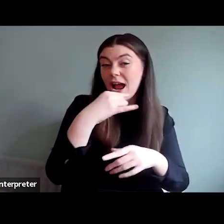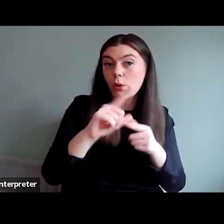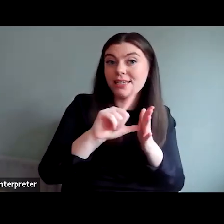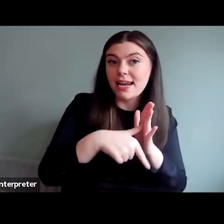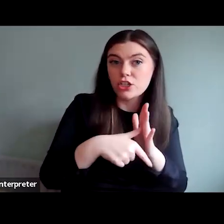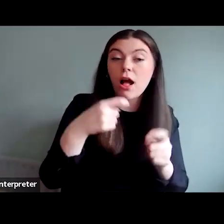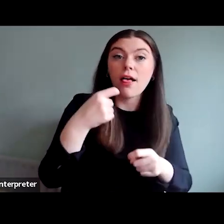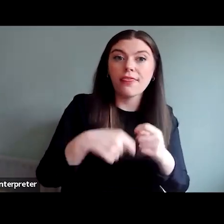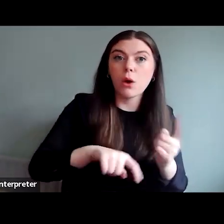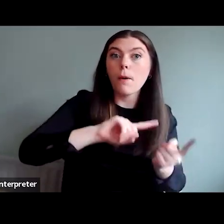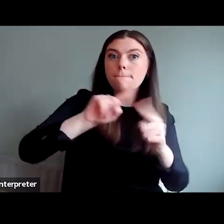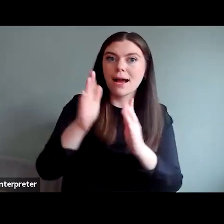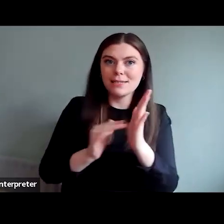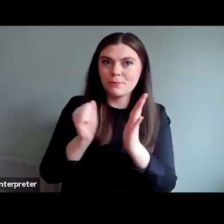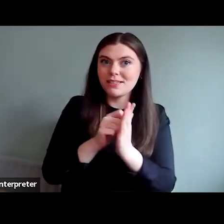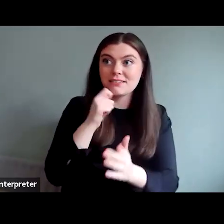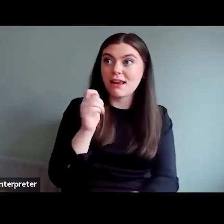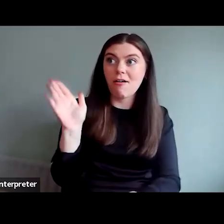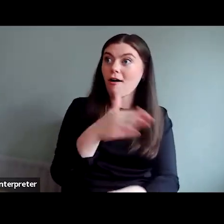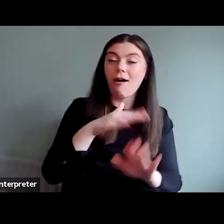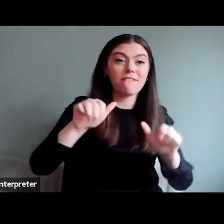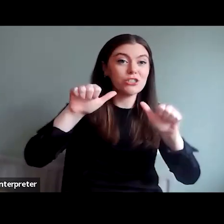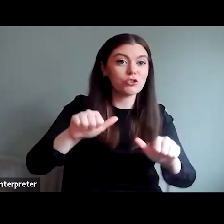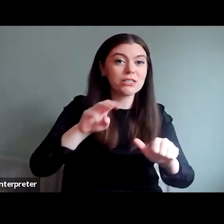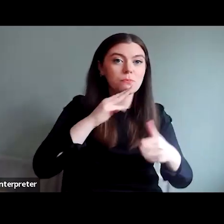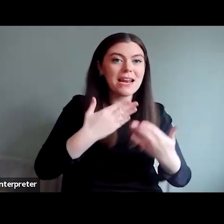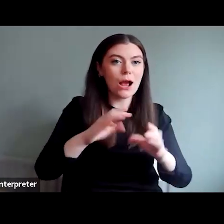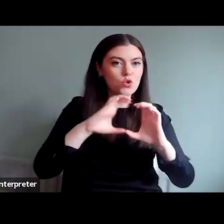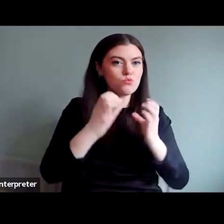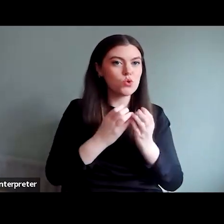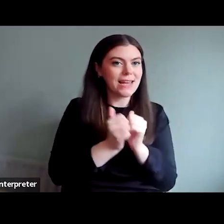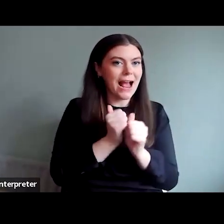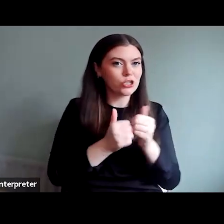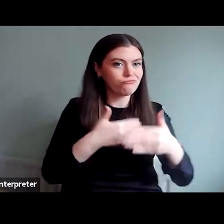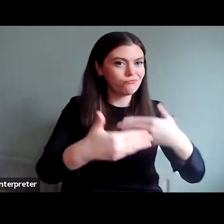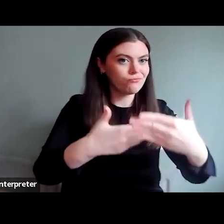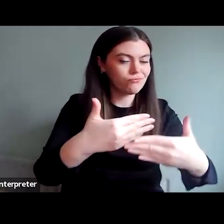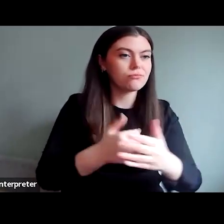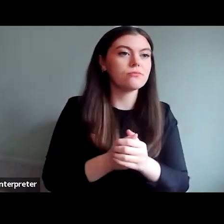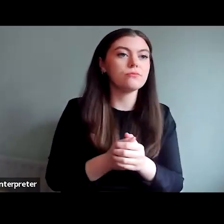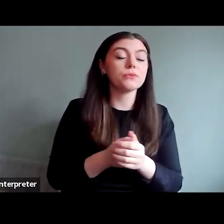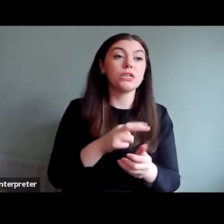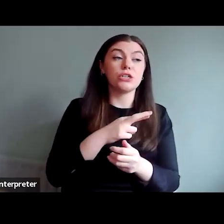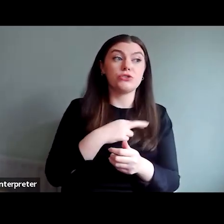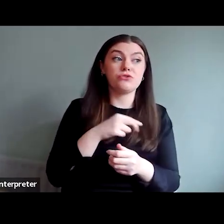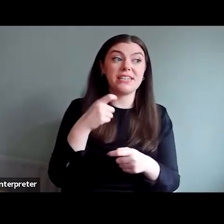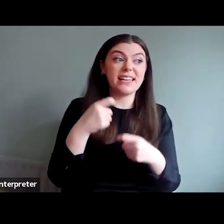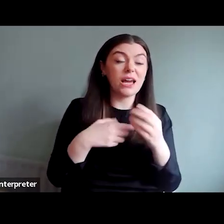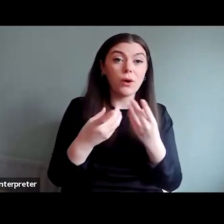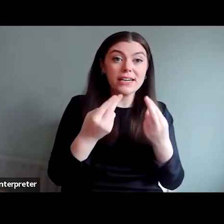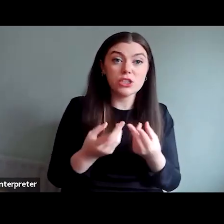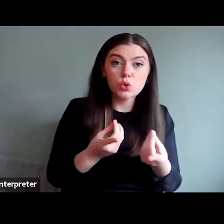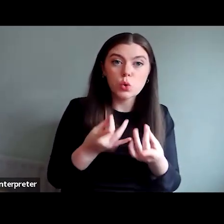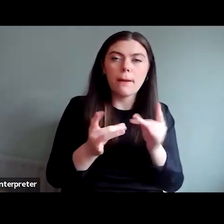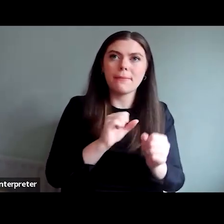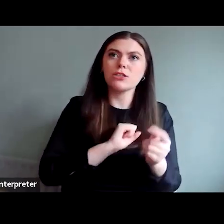them that they had all agreed. So this community action was being taken. And then it was a matter of just kind of staying on top of media contacts and making